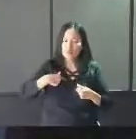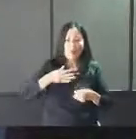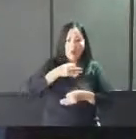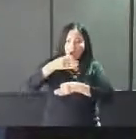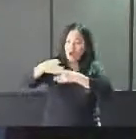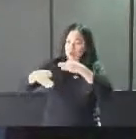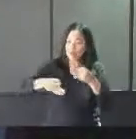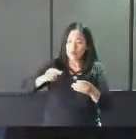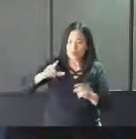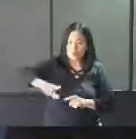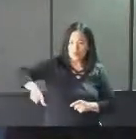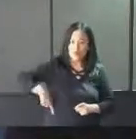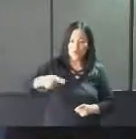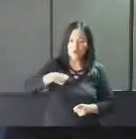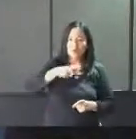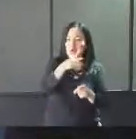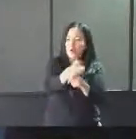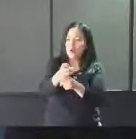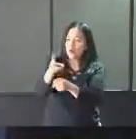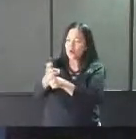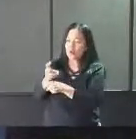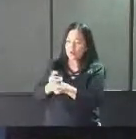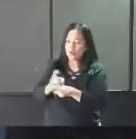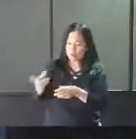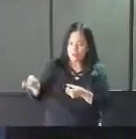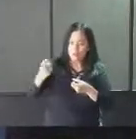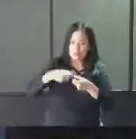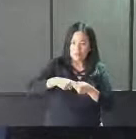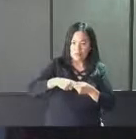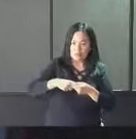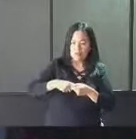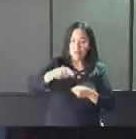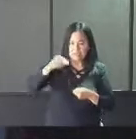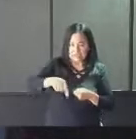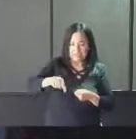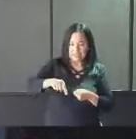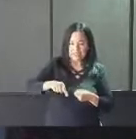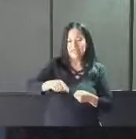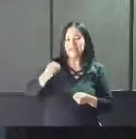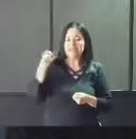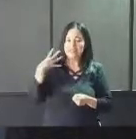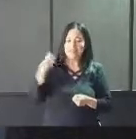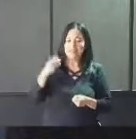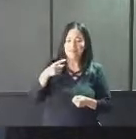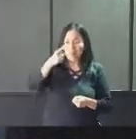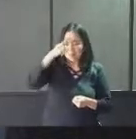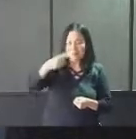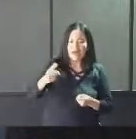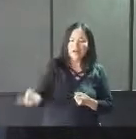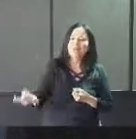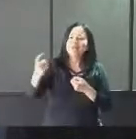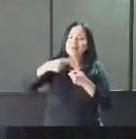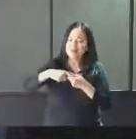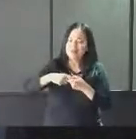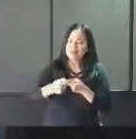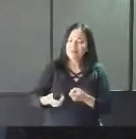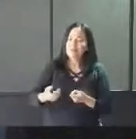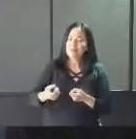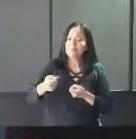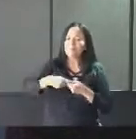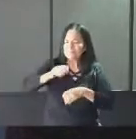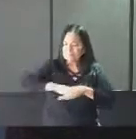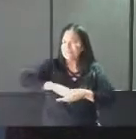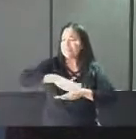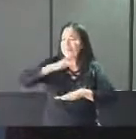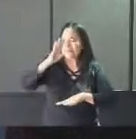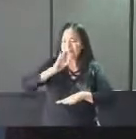I invite all the local governments attending this forum to explore this partnership and be part of it,